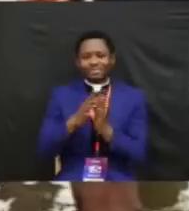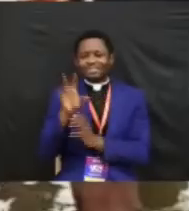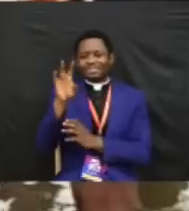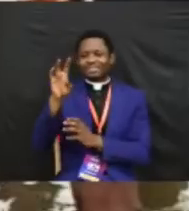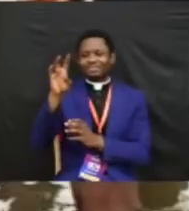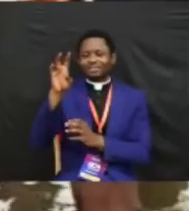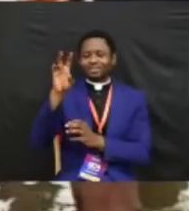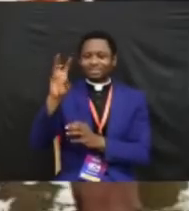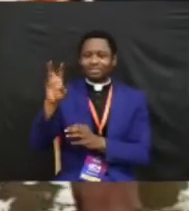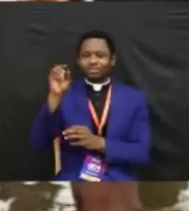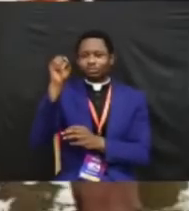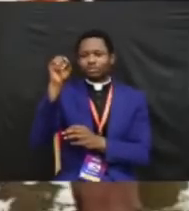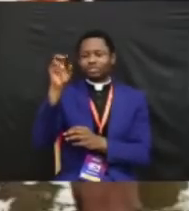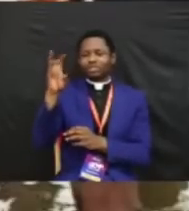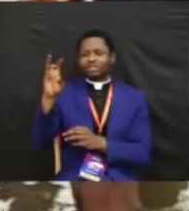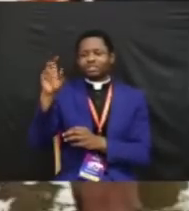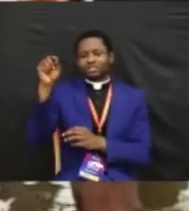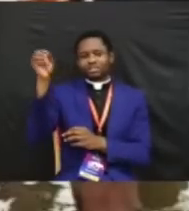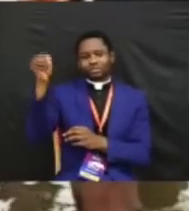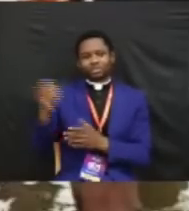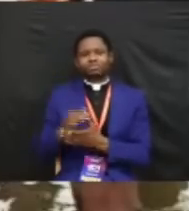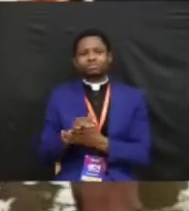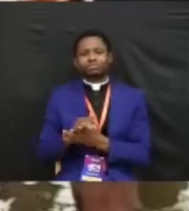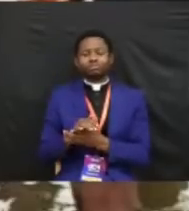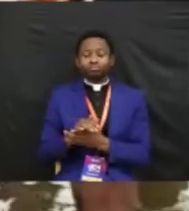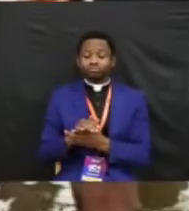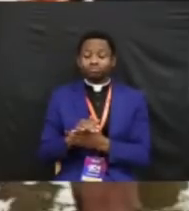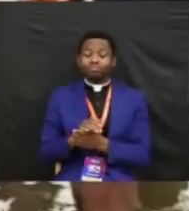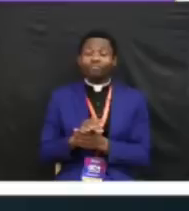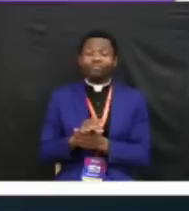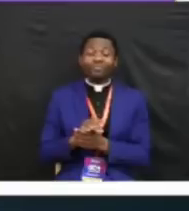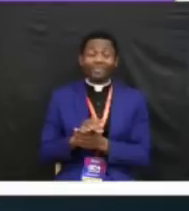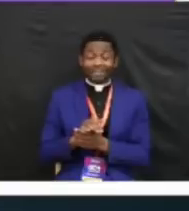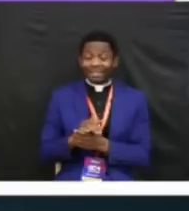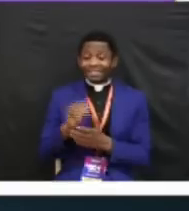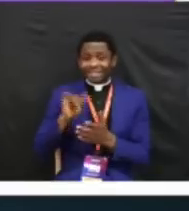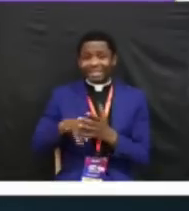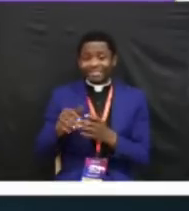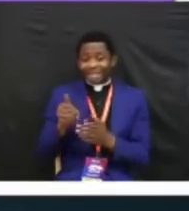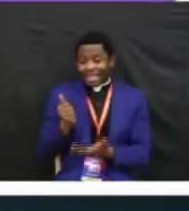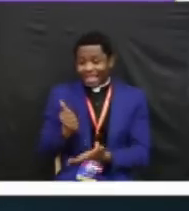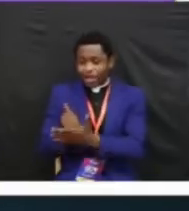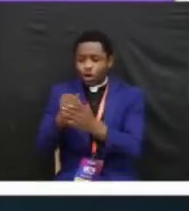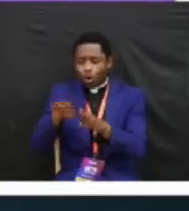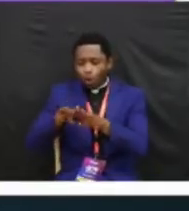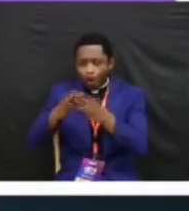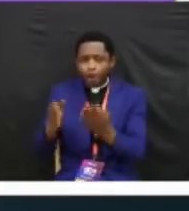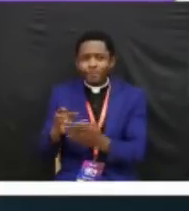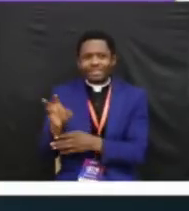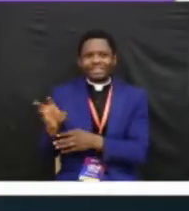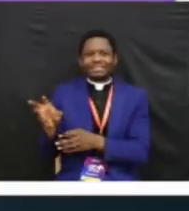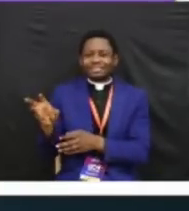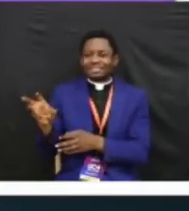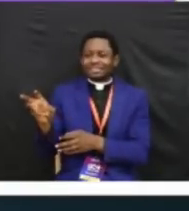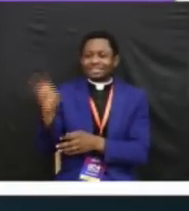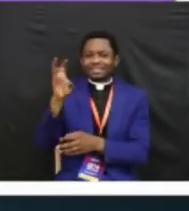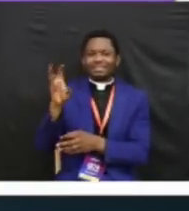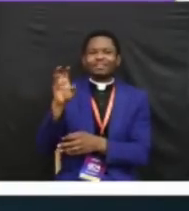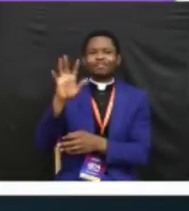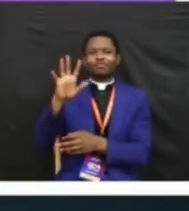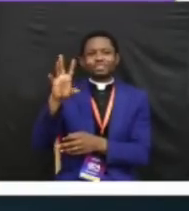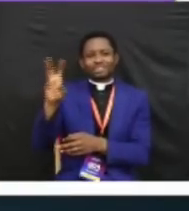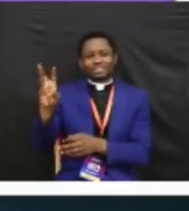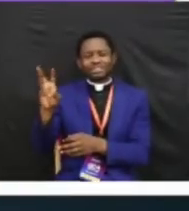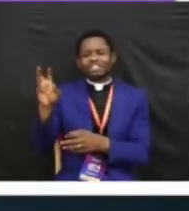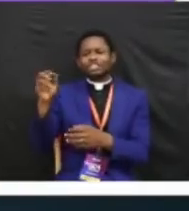won. The reporting period again witnessed the opening of 646 new assemblies. A total